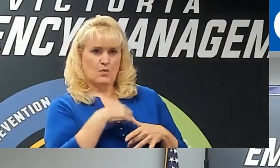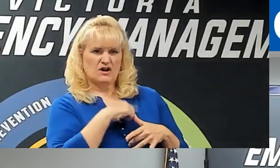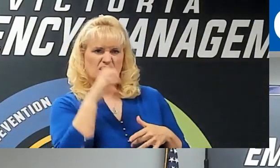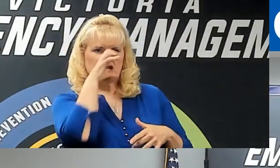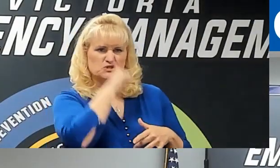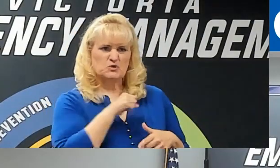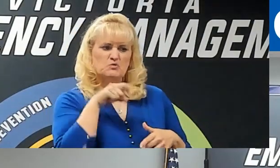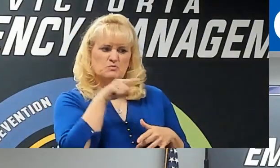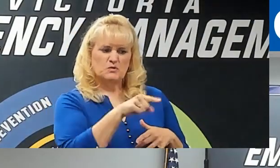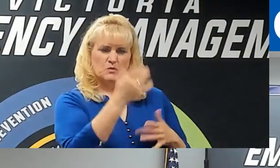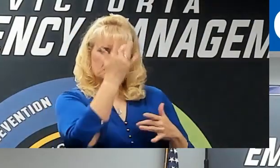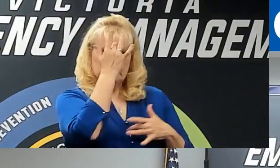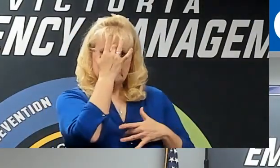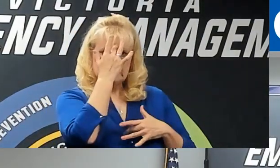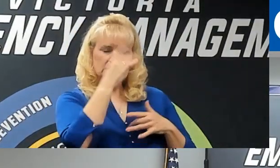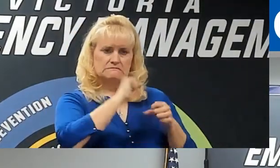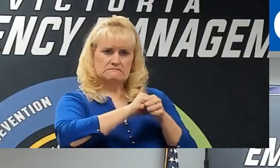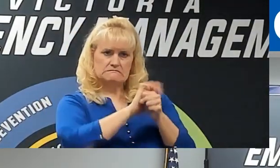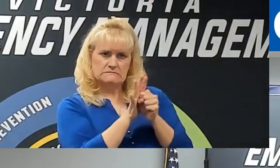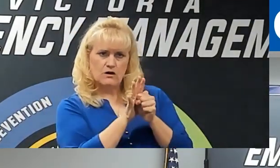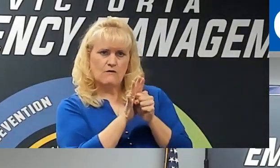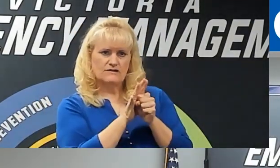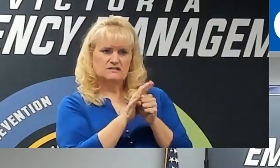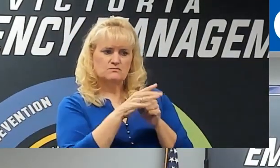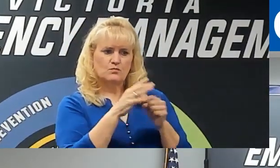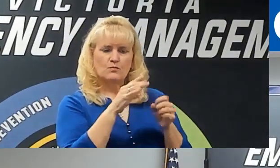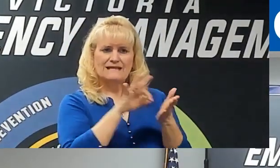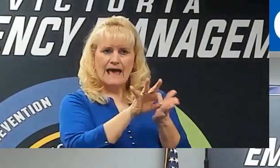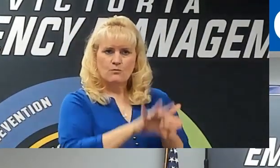you do the same precautions as a confirmed positive.